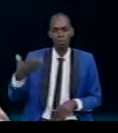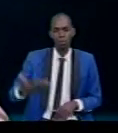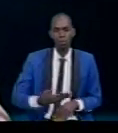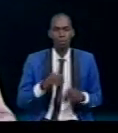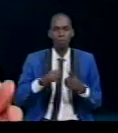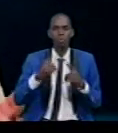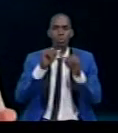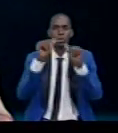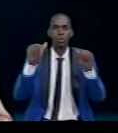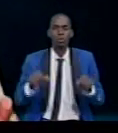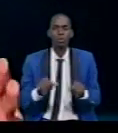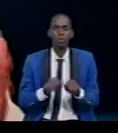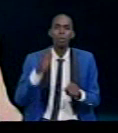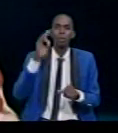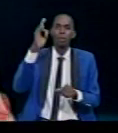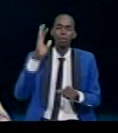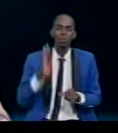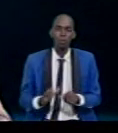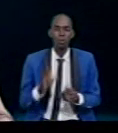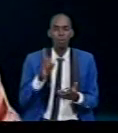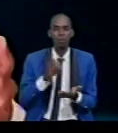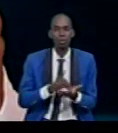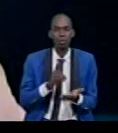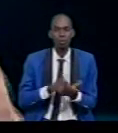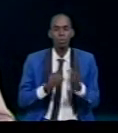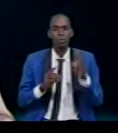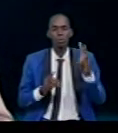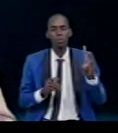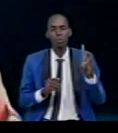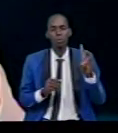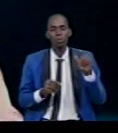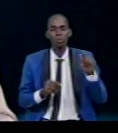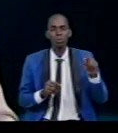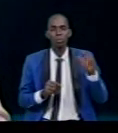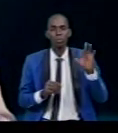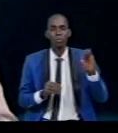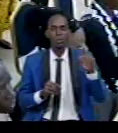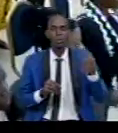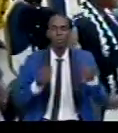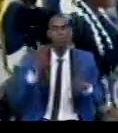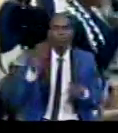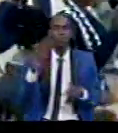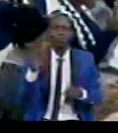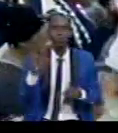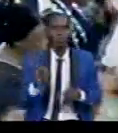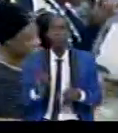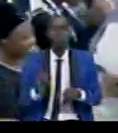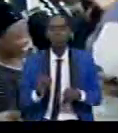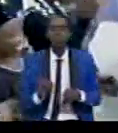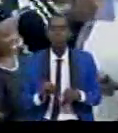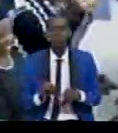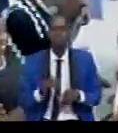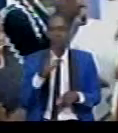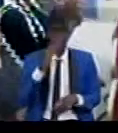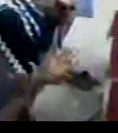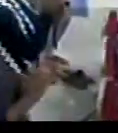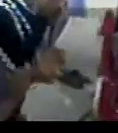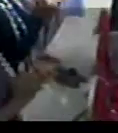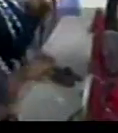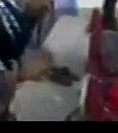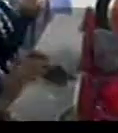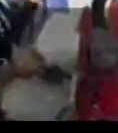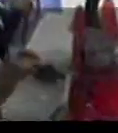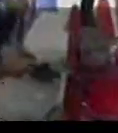podium Pastor Dr. W.F. Kumuyi. You are welcome, sir.